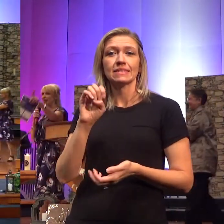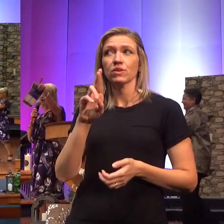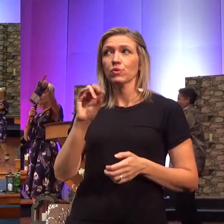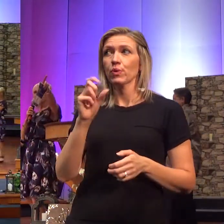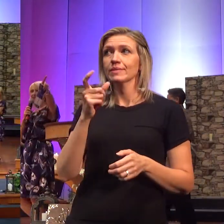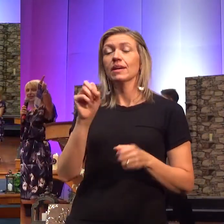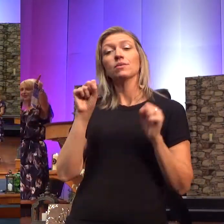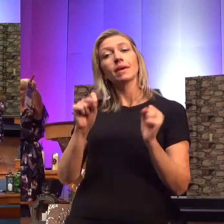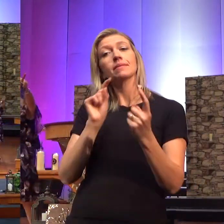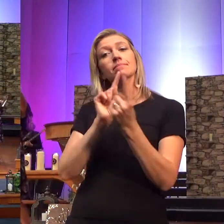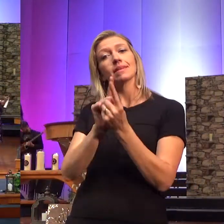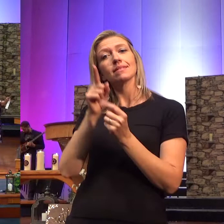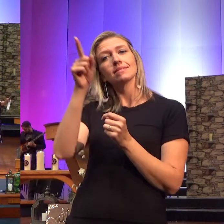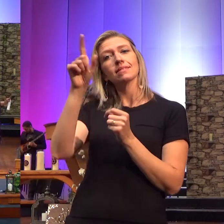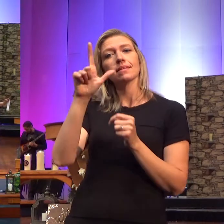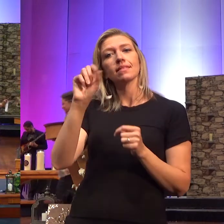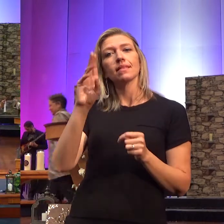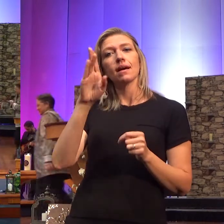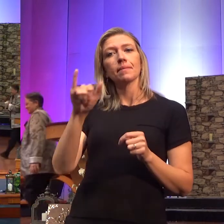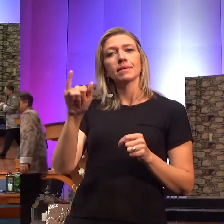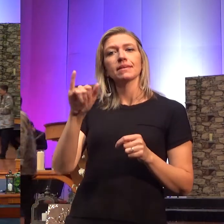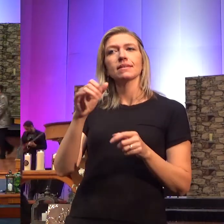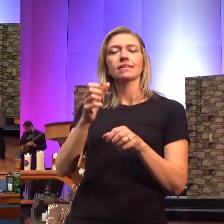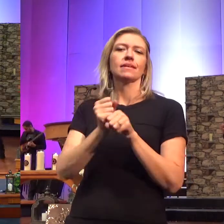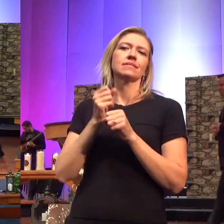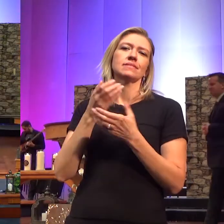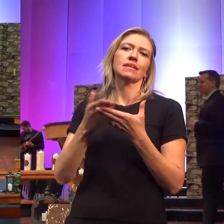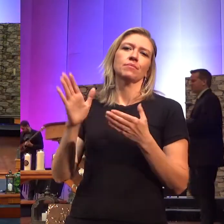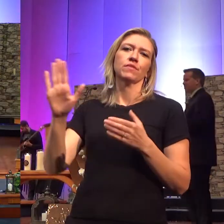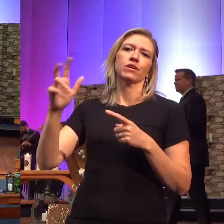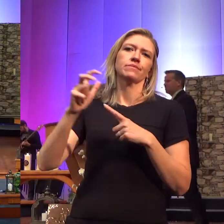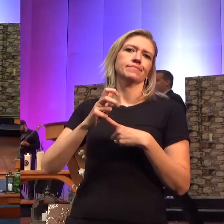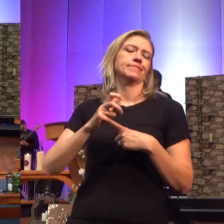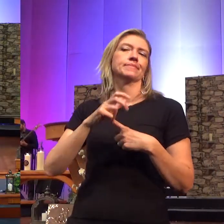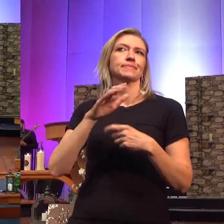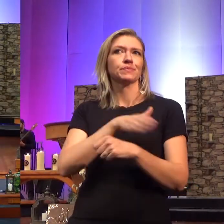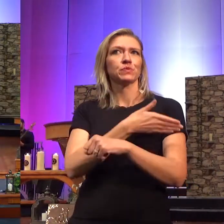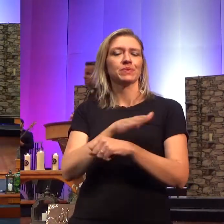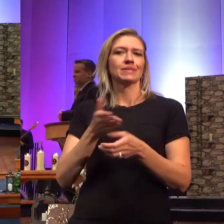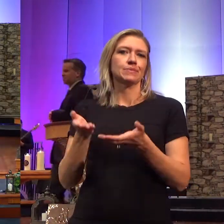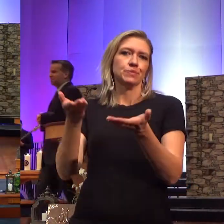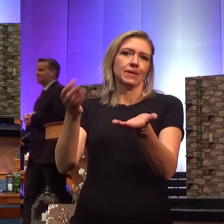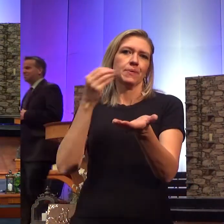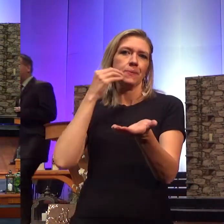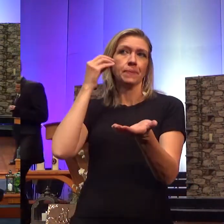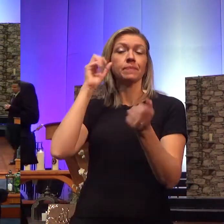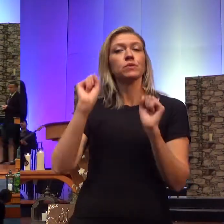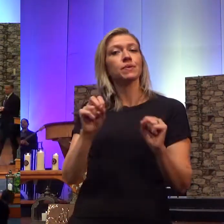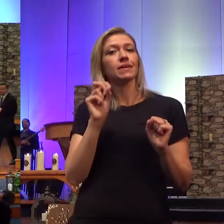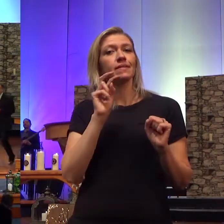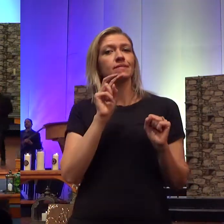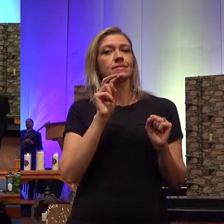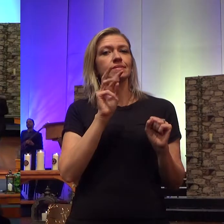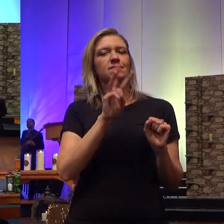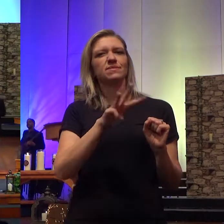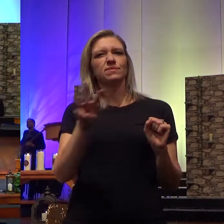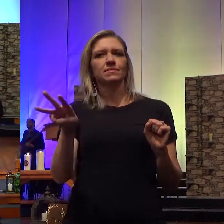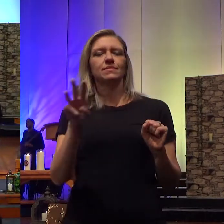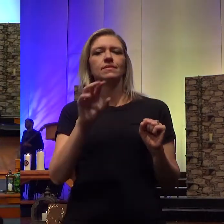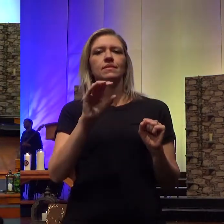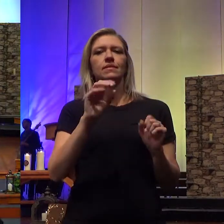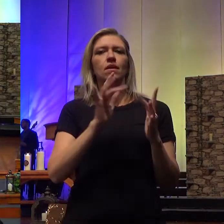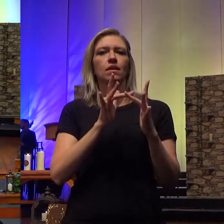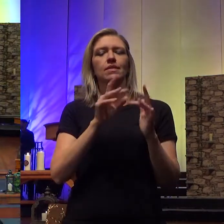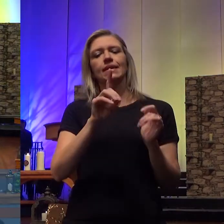You can meet her out in the lobby to get some of her amazing music to take home with you. You can also visit her website online